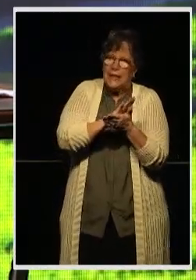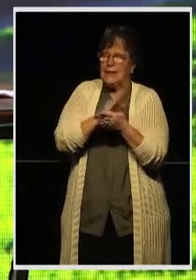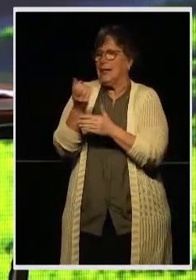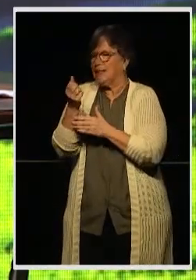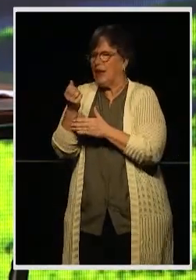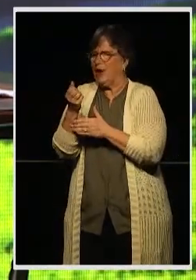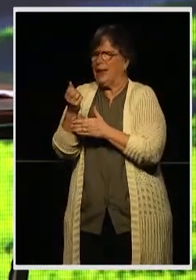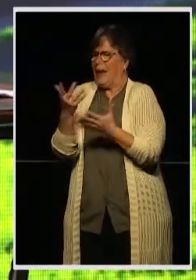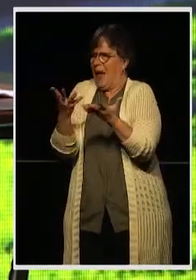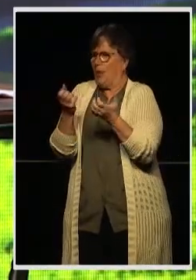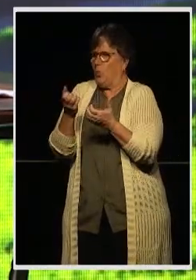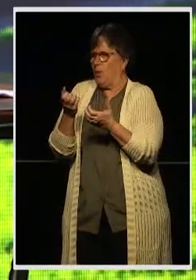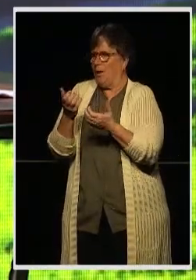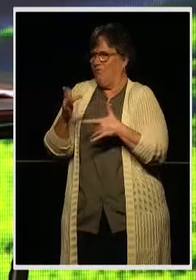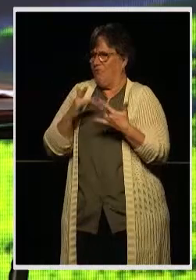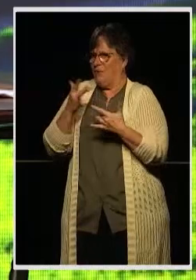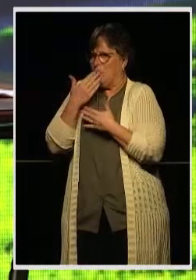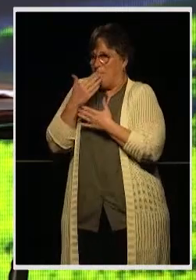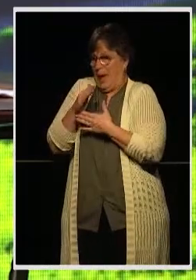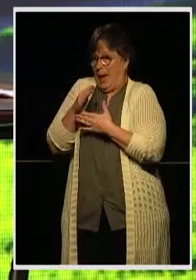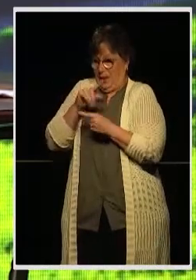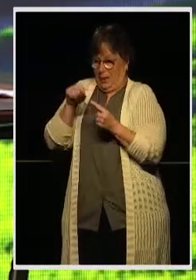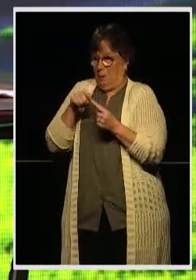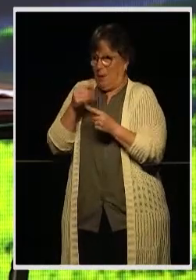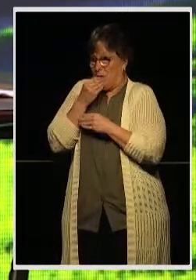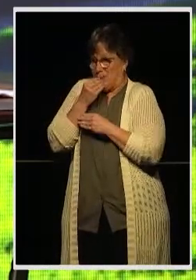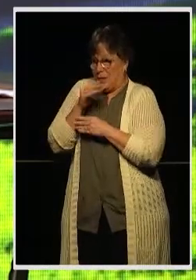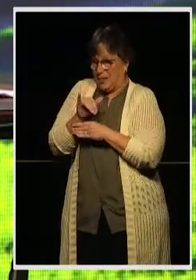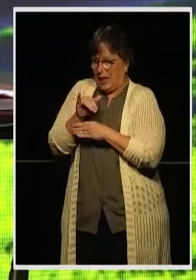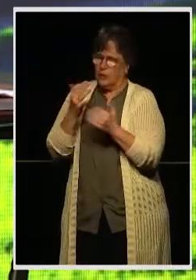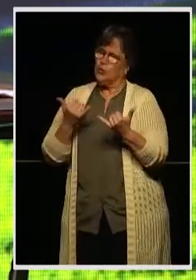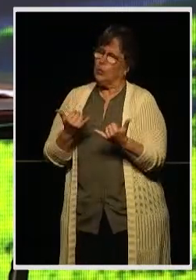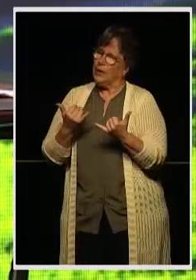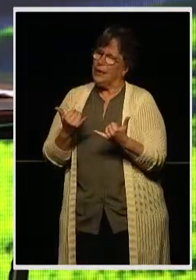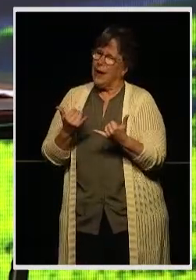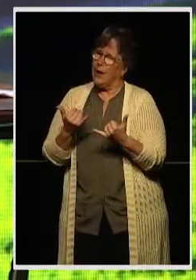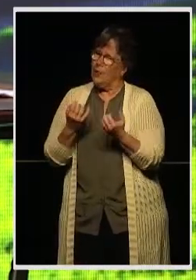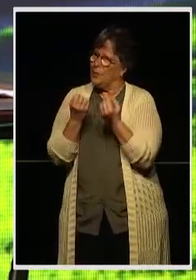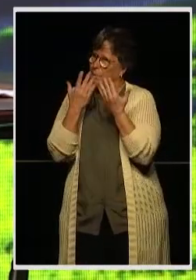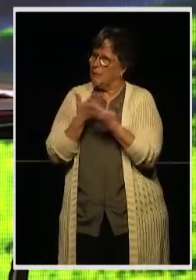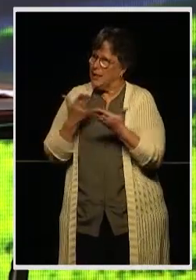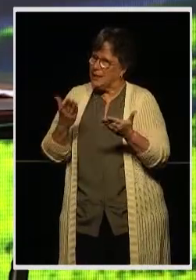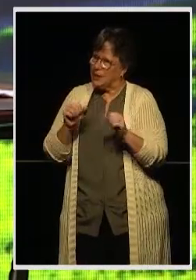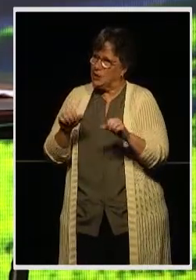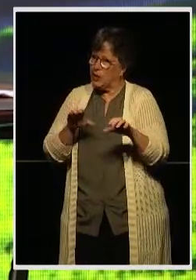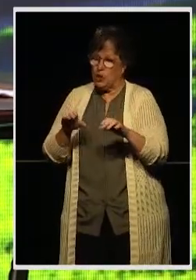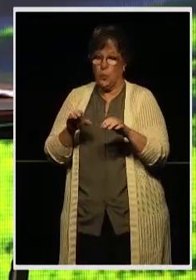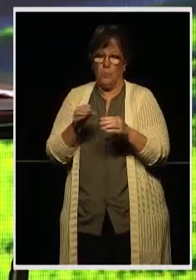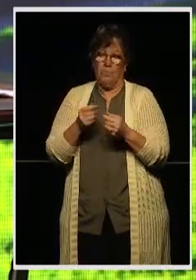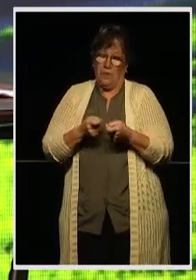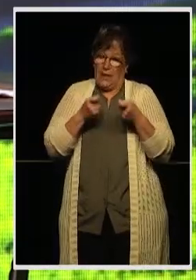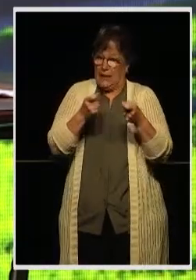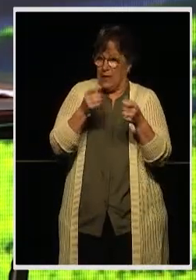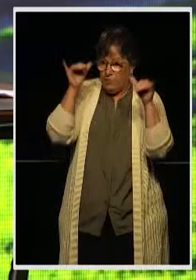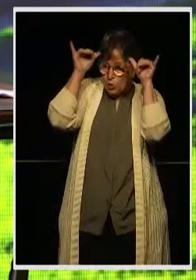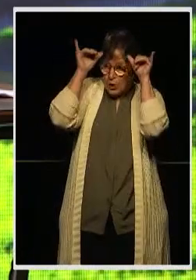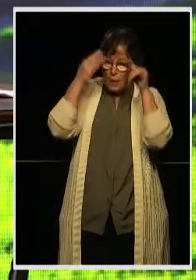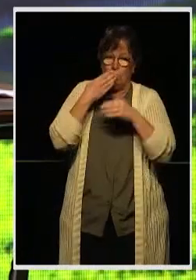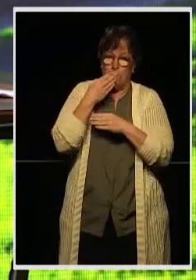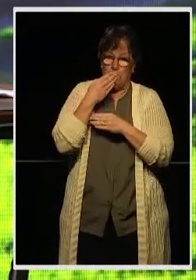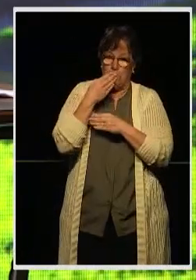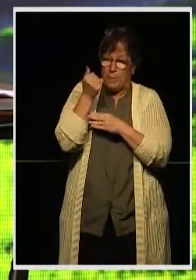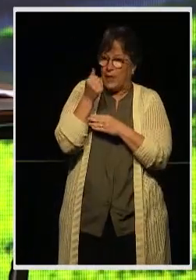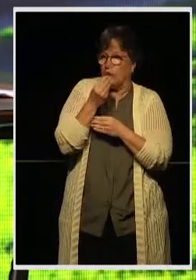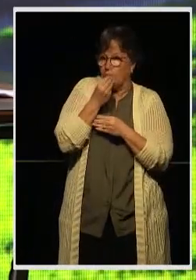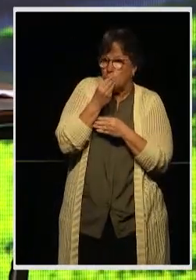about it. So what can we do? And so right now there are things that can be done. You can feed your cow better. You can make sure it has good health.